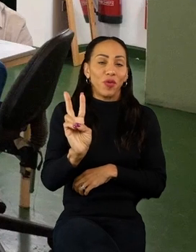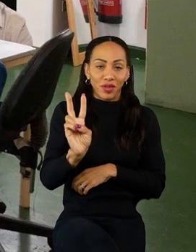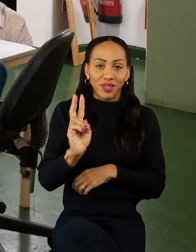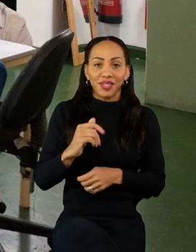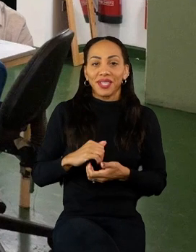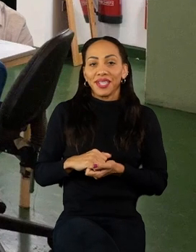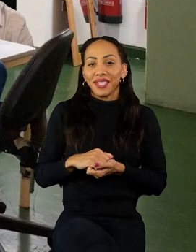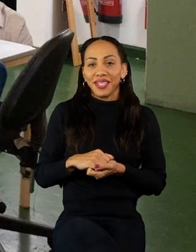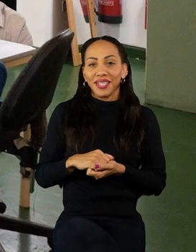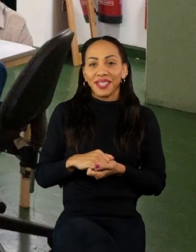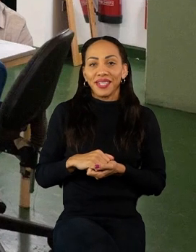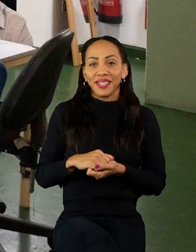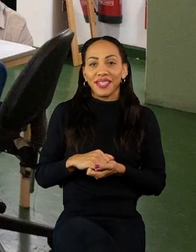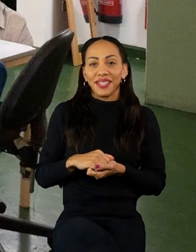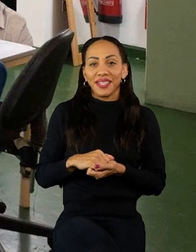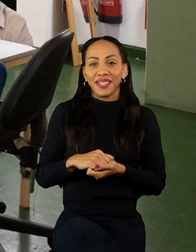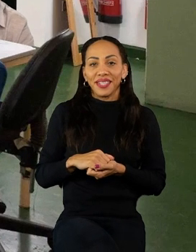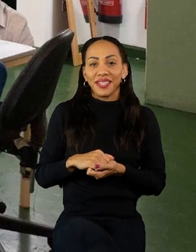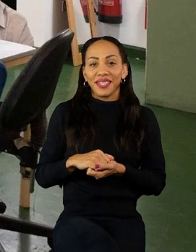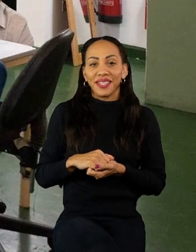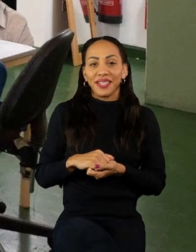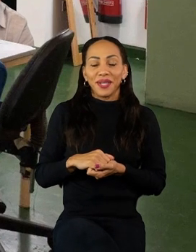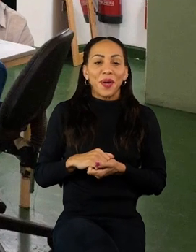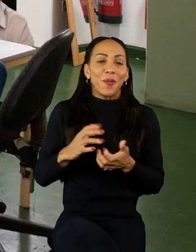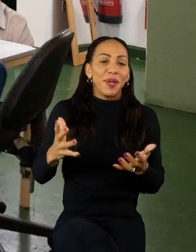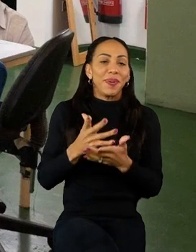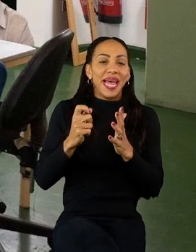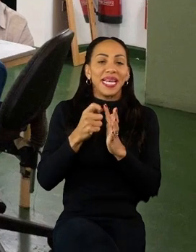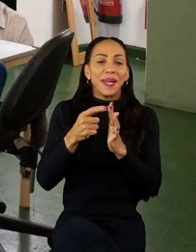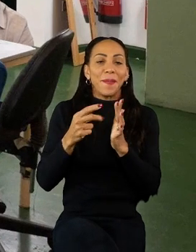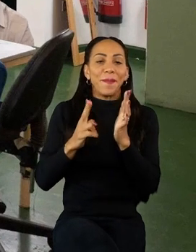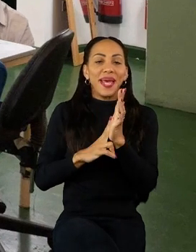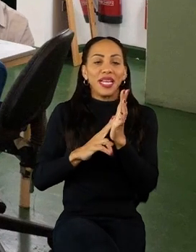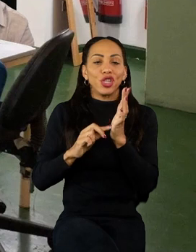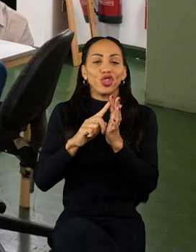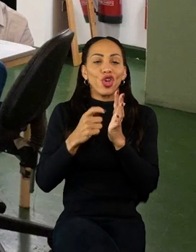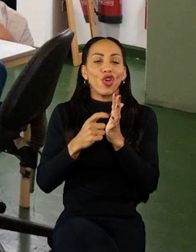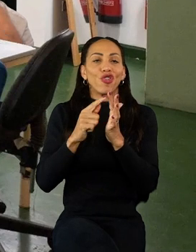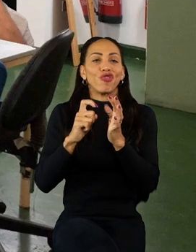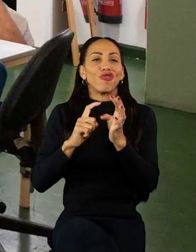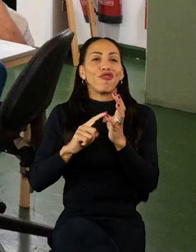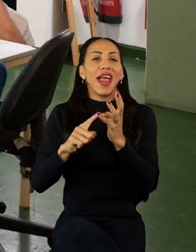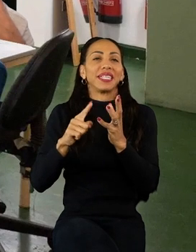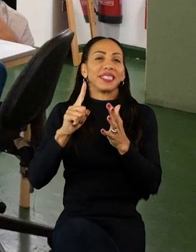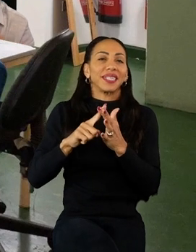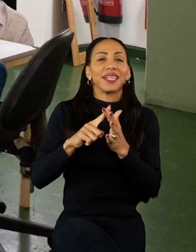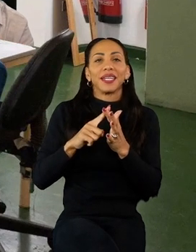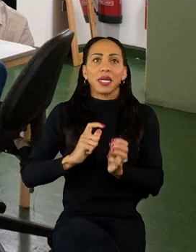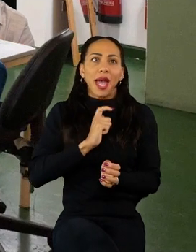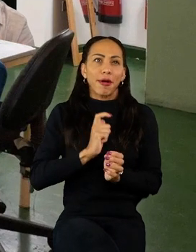played Pinter-esque characters, a little bit threatening, and sort of we decided we'd sort